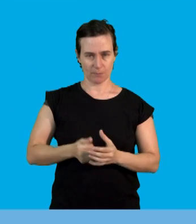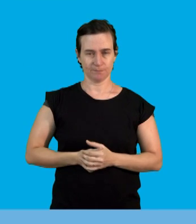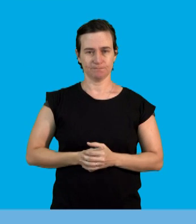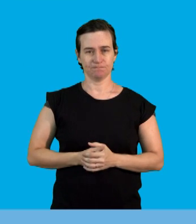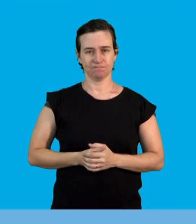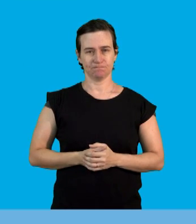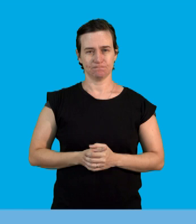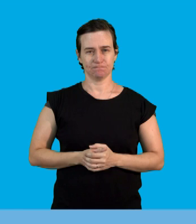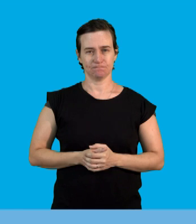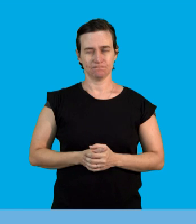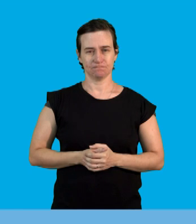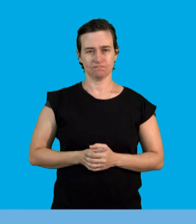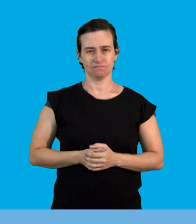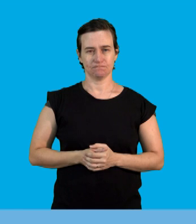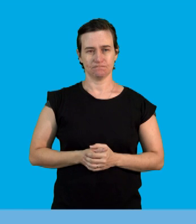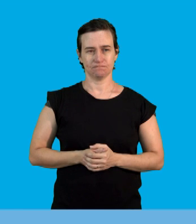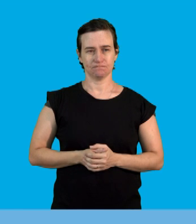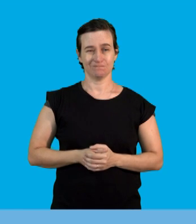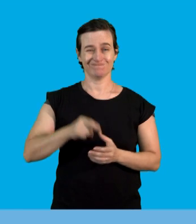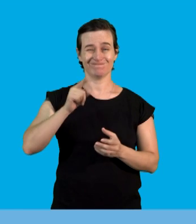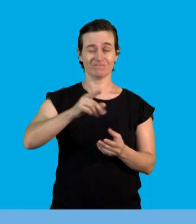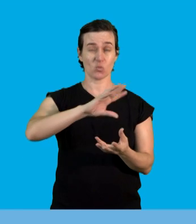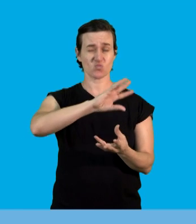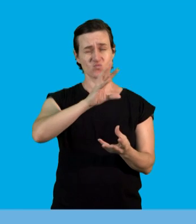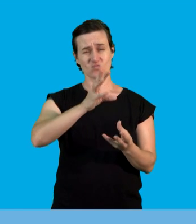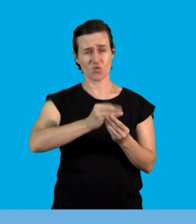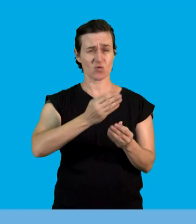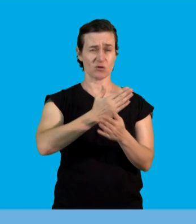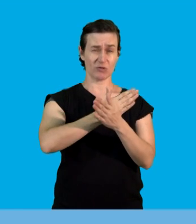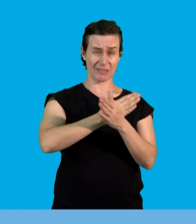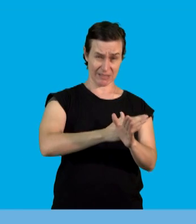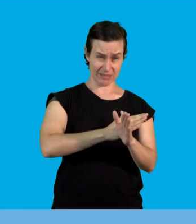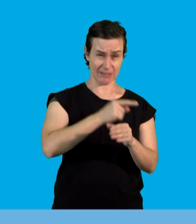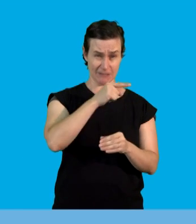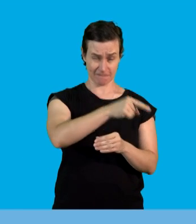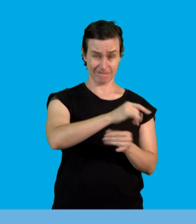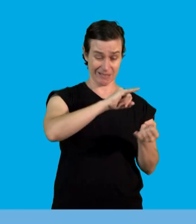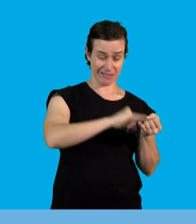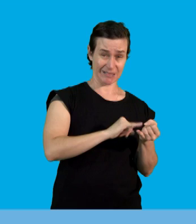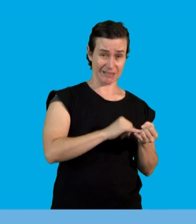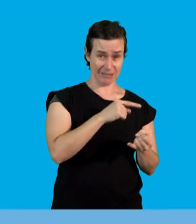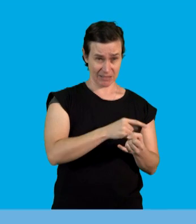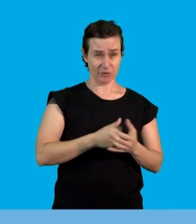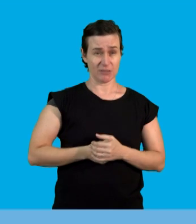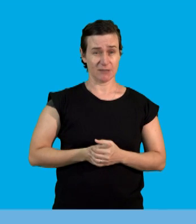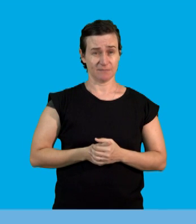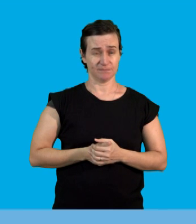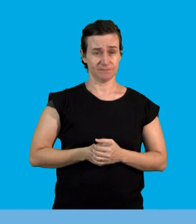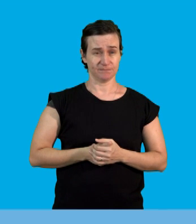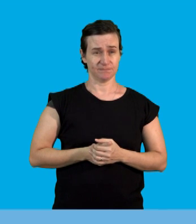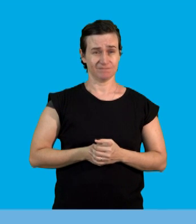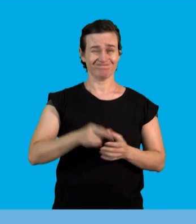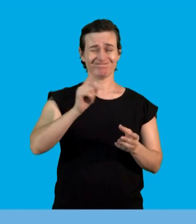same. Right. The total resistance and the main current. So now in series, looking at the resistance and the